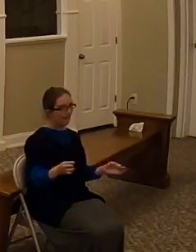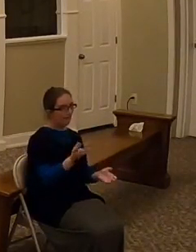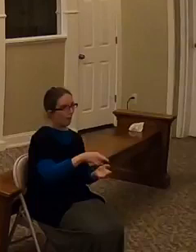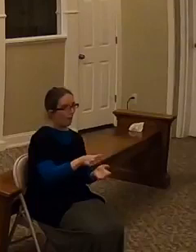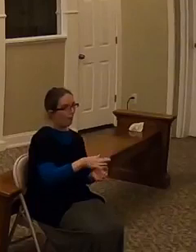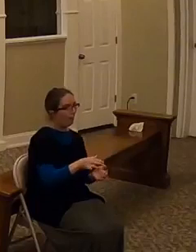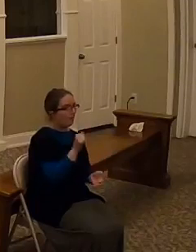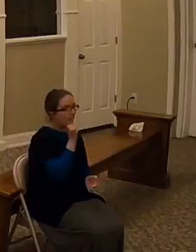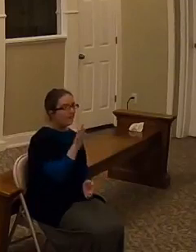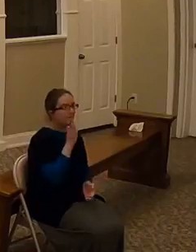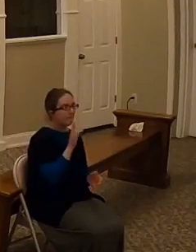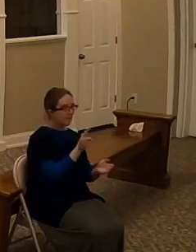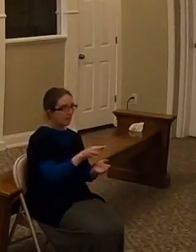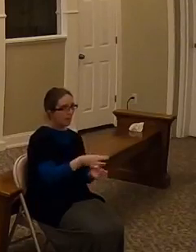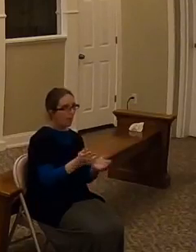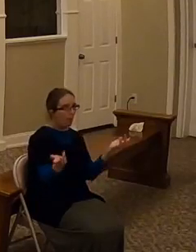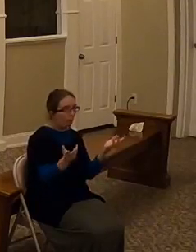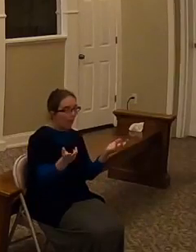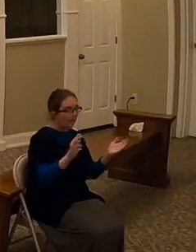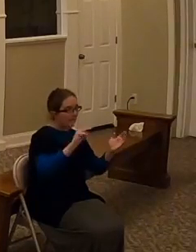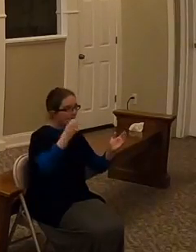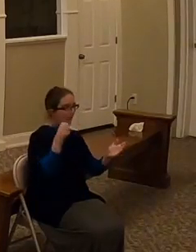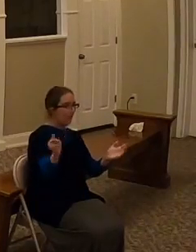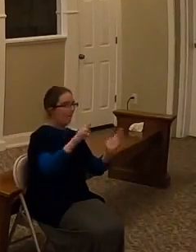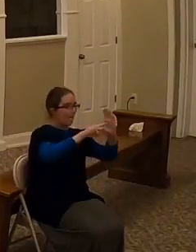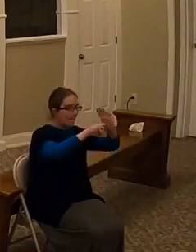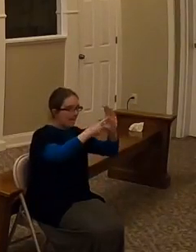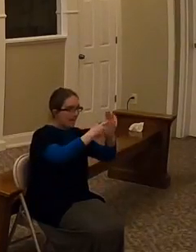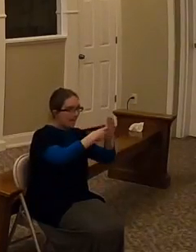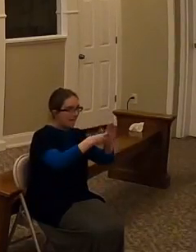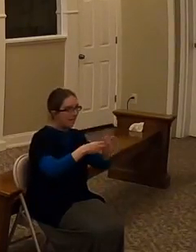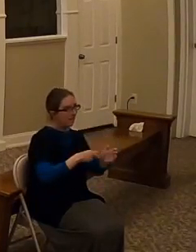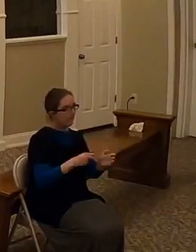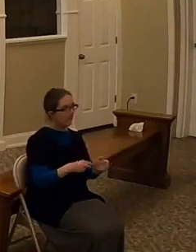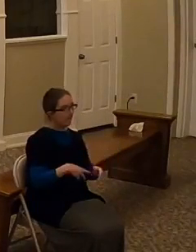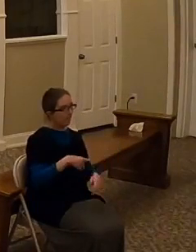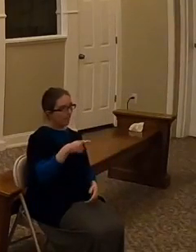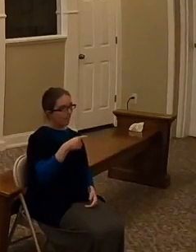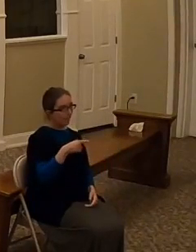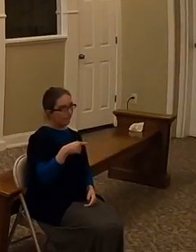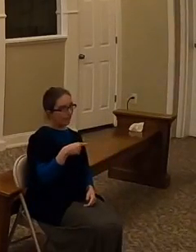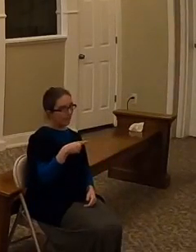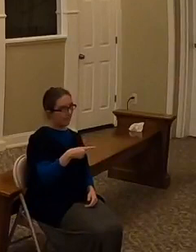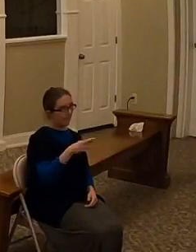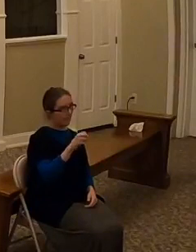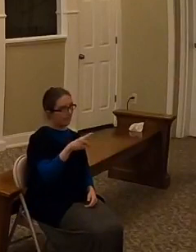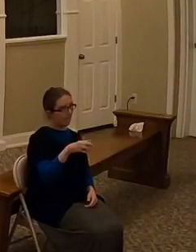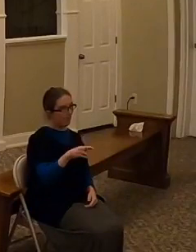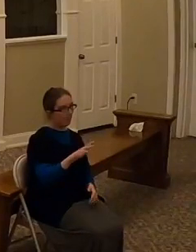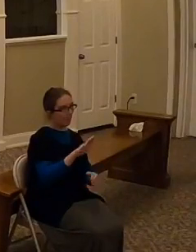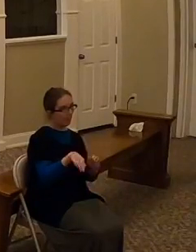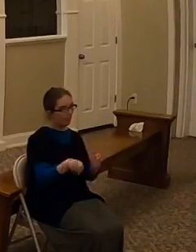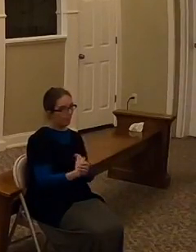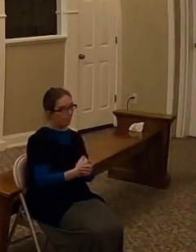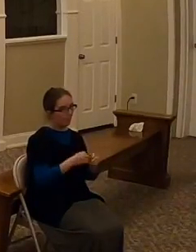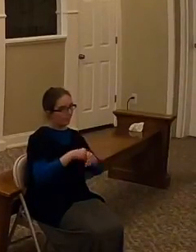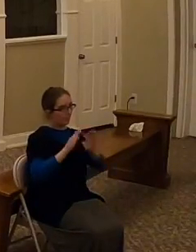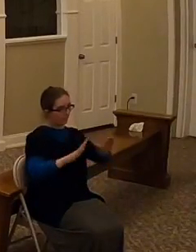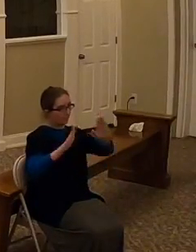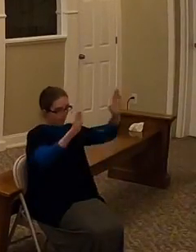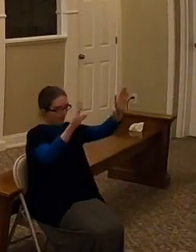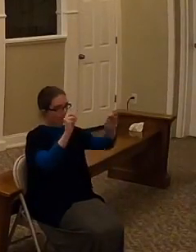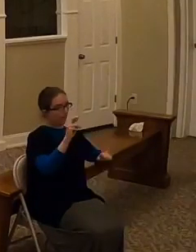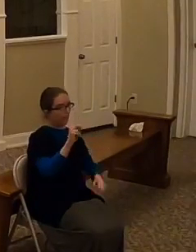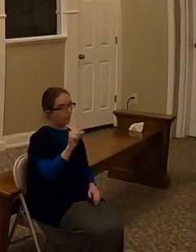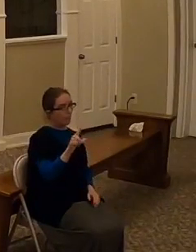being holy, what is the definition of holy? Yeah. It means properly whole, entire, or perfect in a